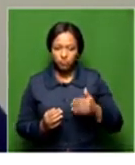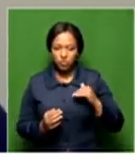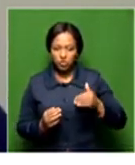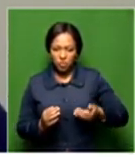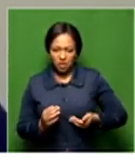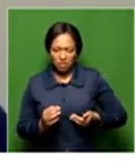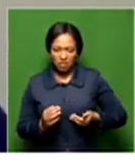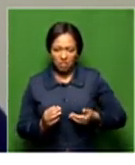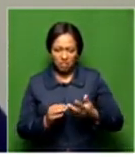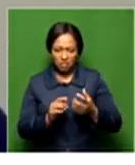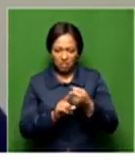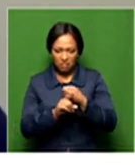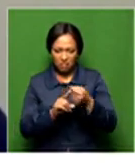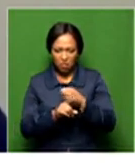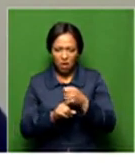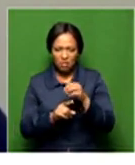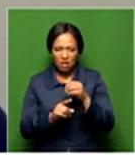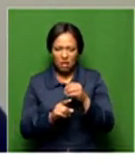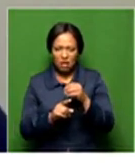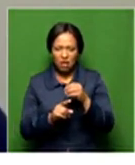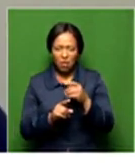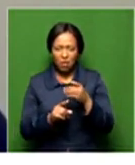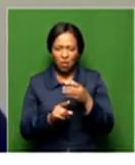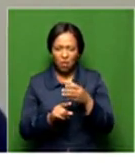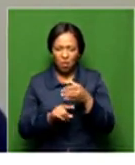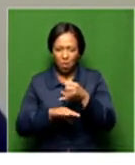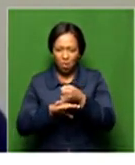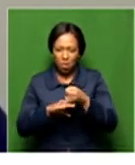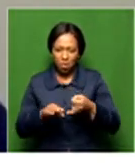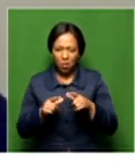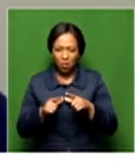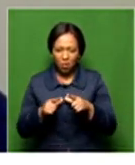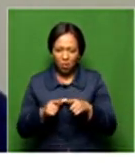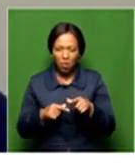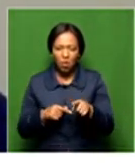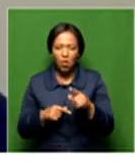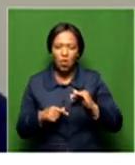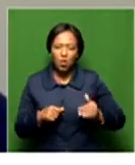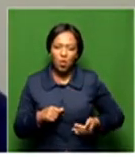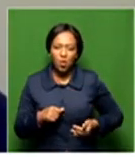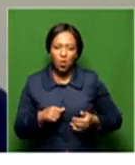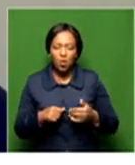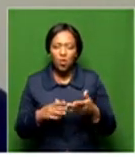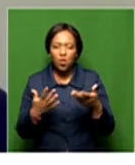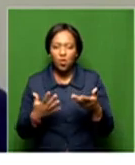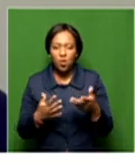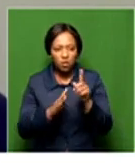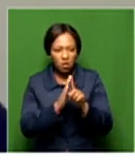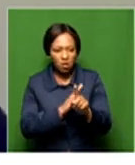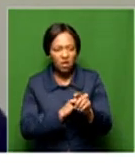mutilation. And this mutilation of genitalia of this young girl when she reached Fefubru, which